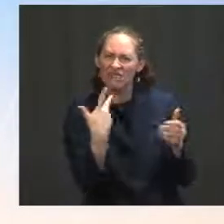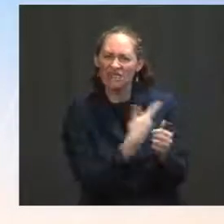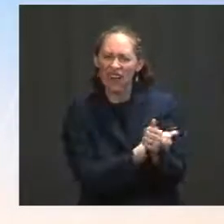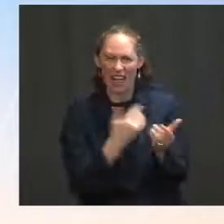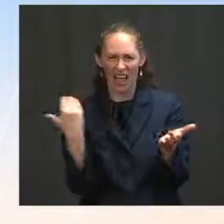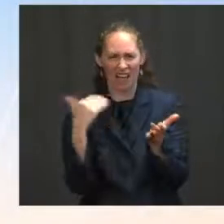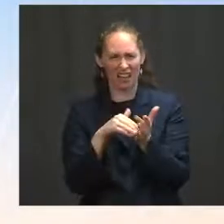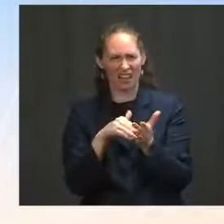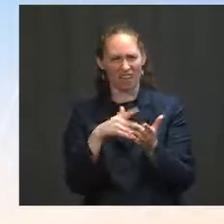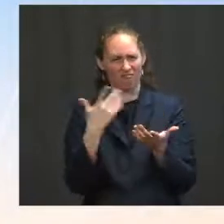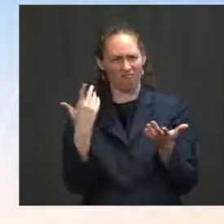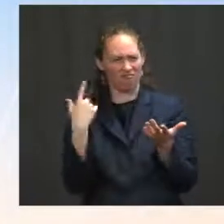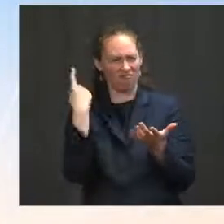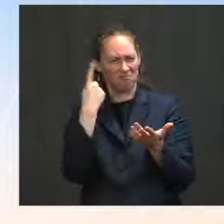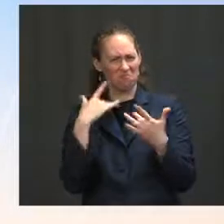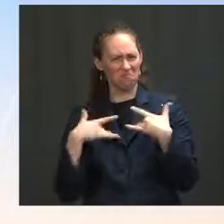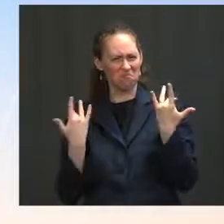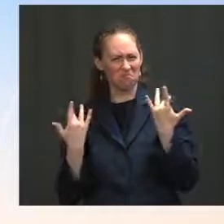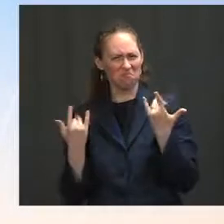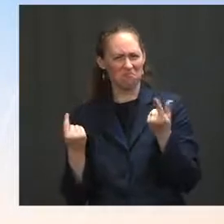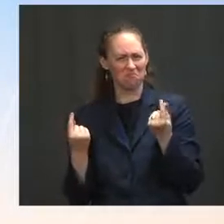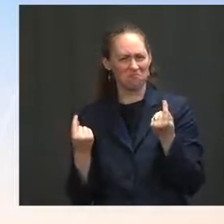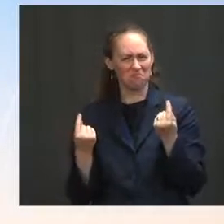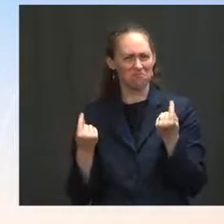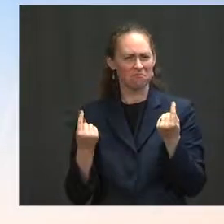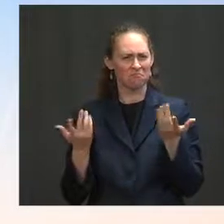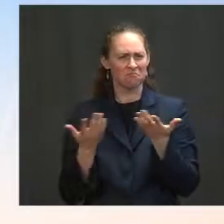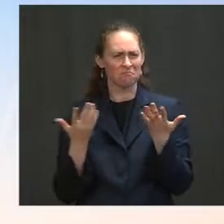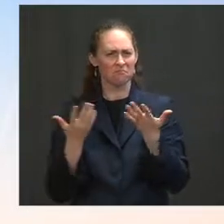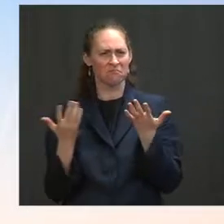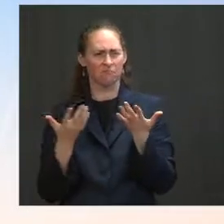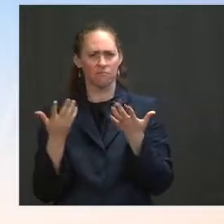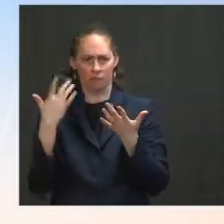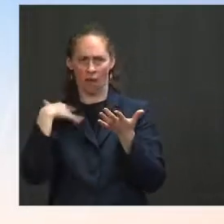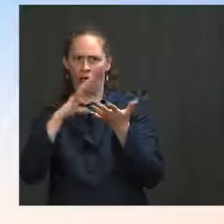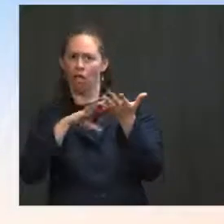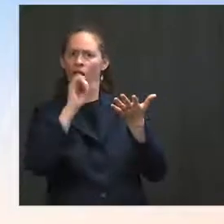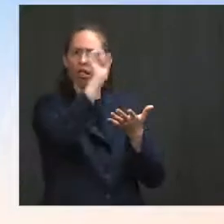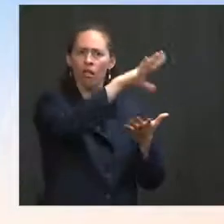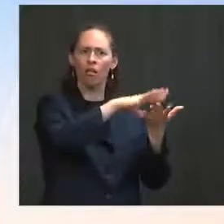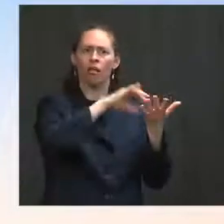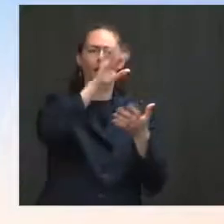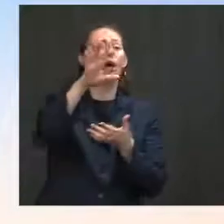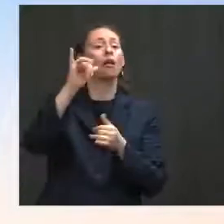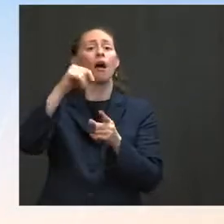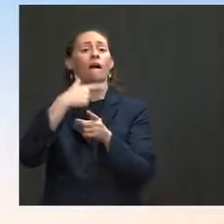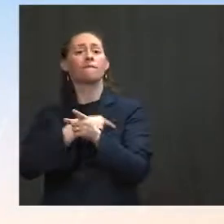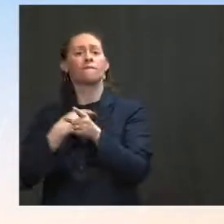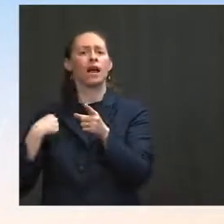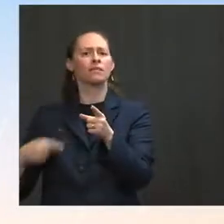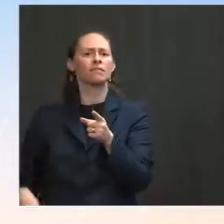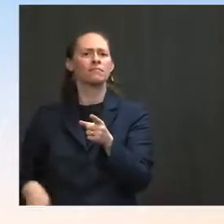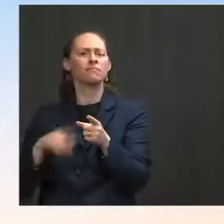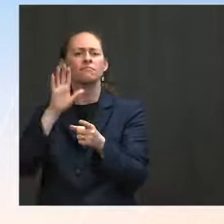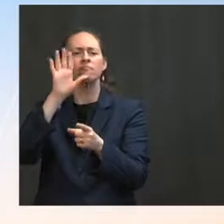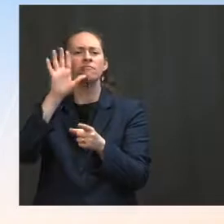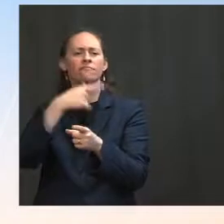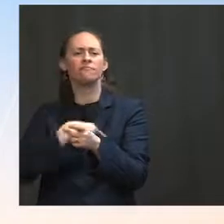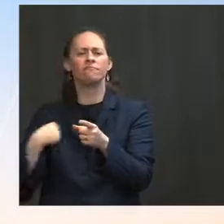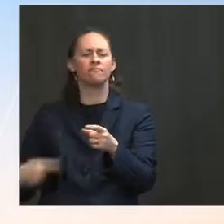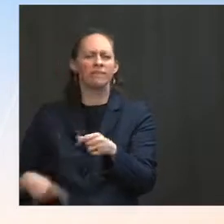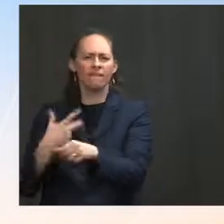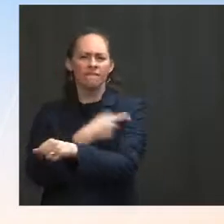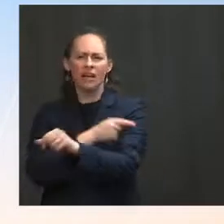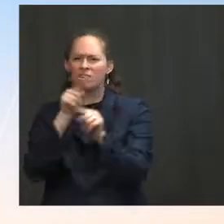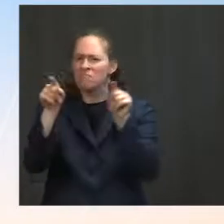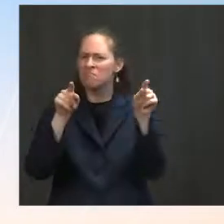that in regards to U.S. vaccine diplomacy versus Chinese vaccine diplomacy? Sure. Well, first I would say that there are no strings attached to